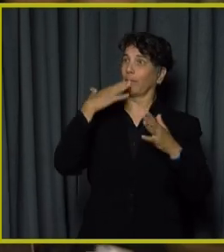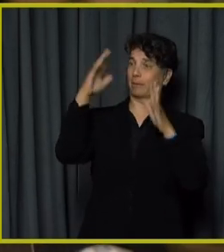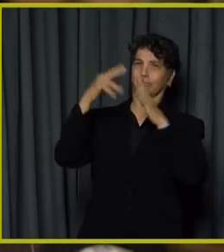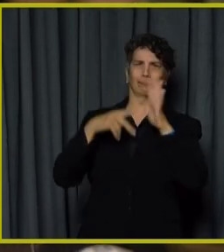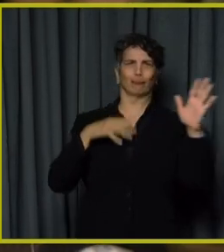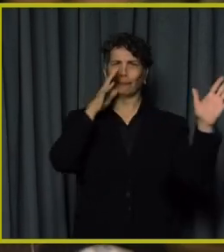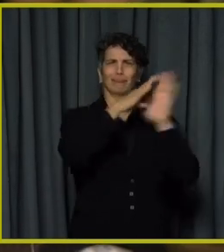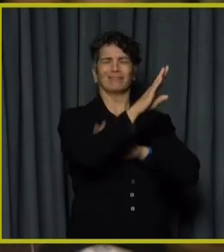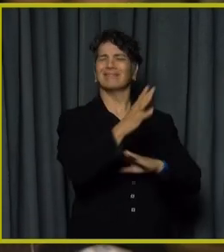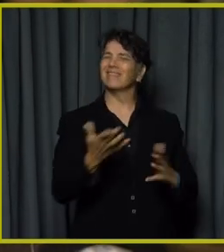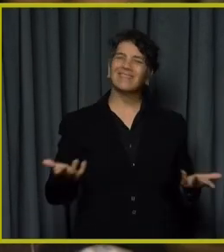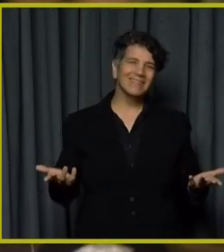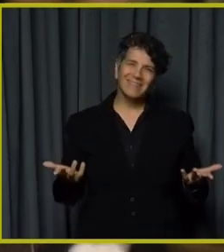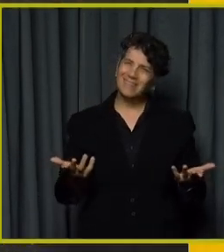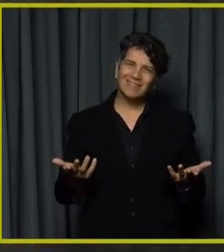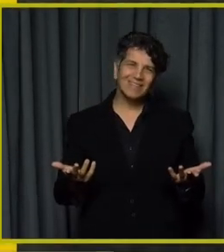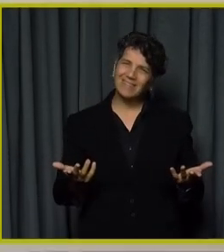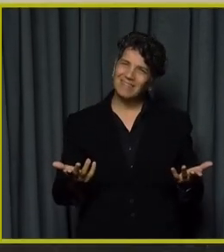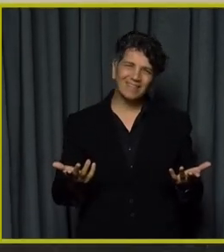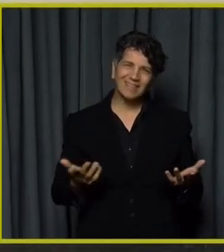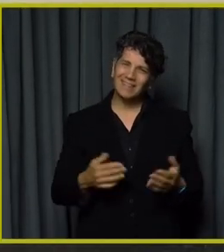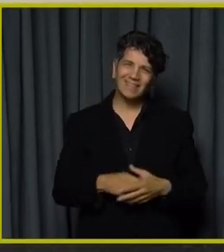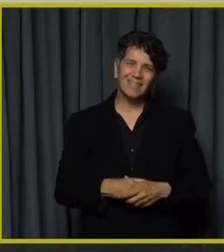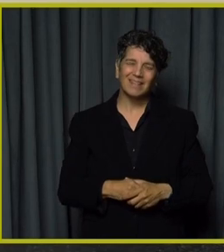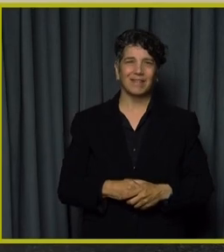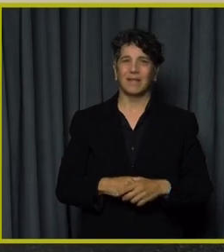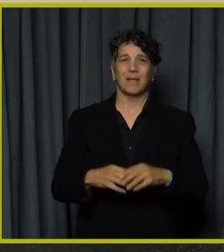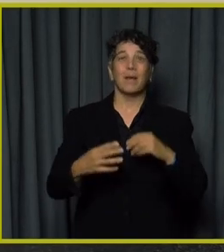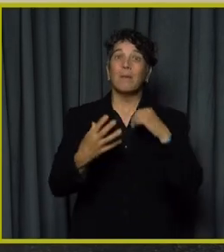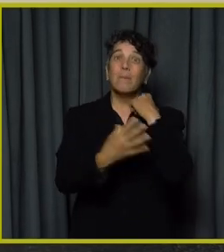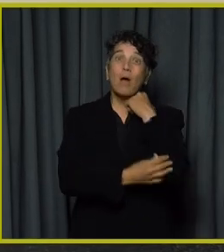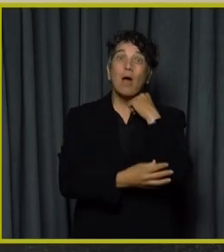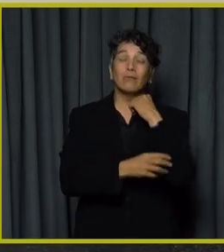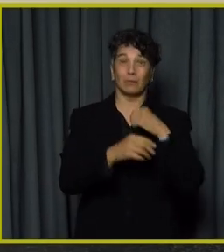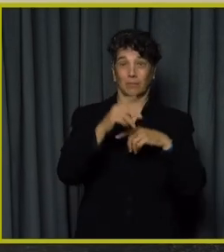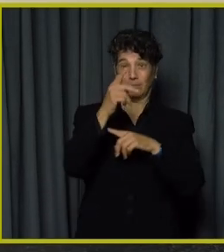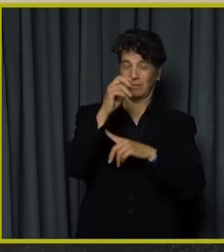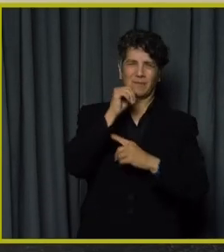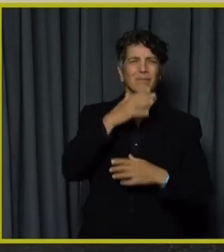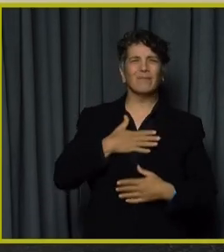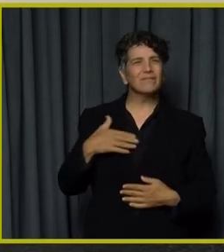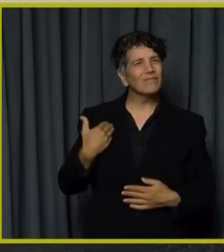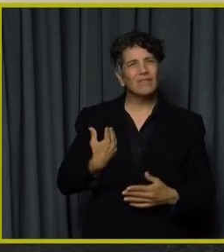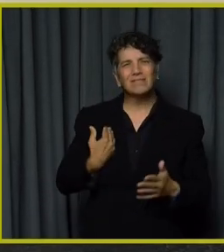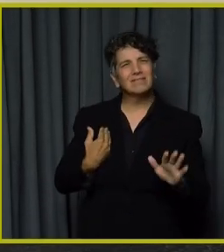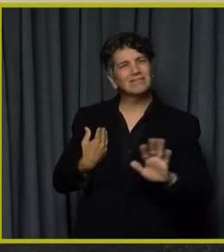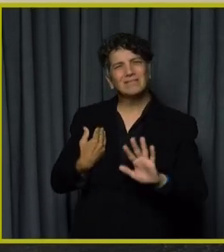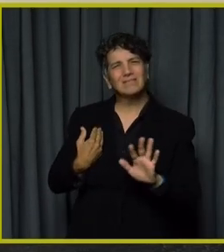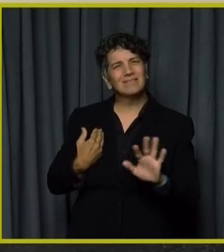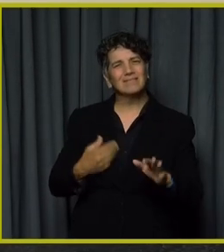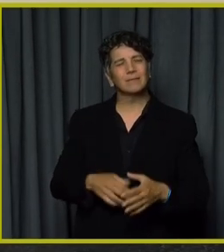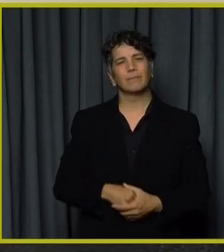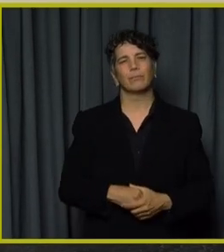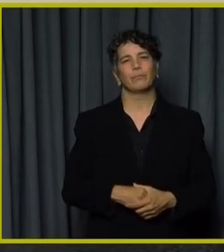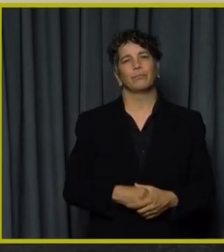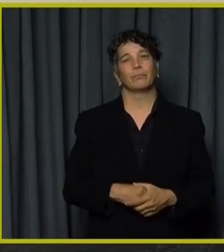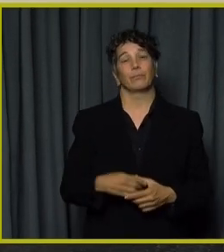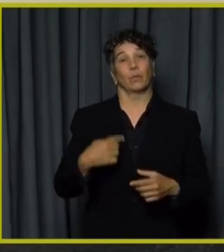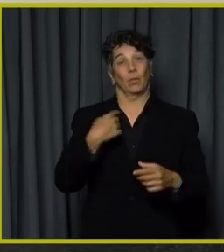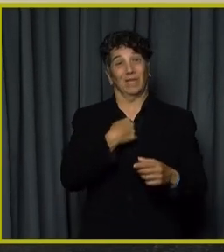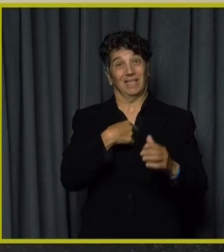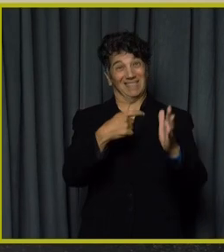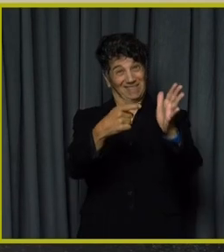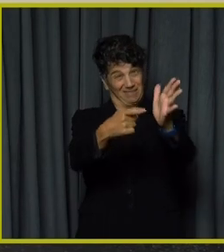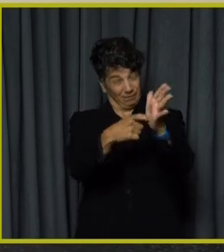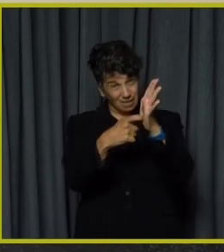narrative that poverty is my fault. All right. This is why we demand equity and safety for